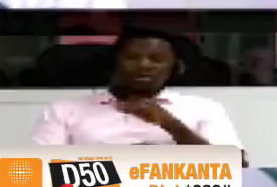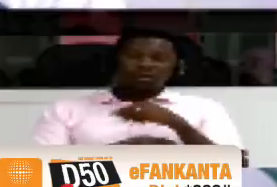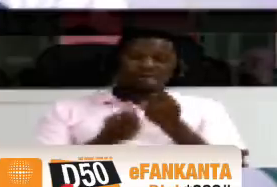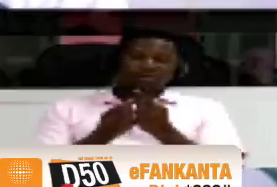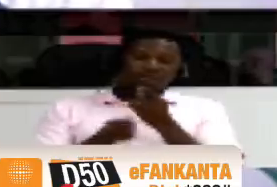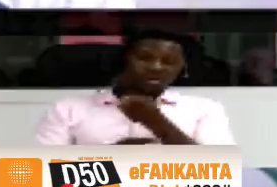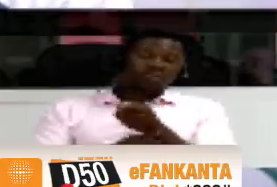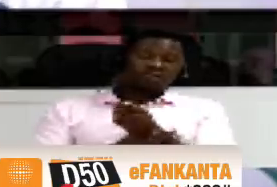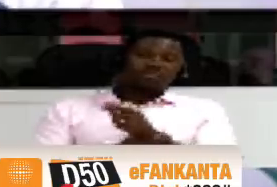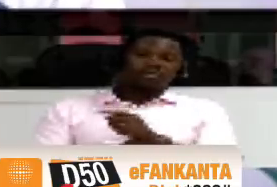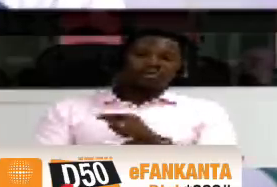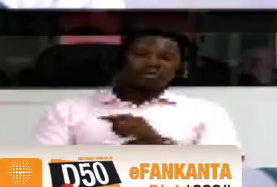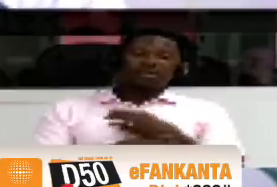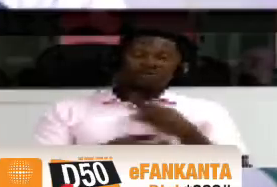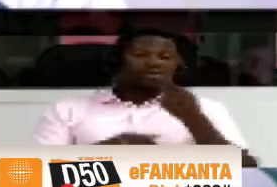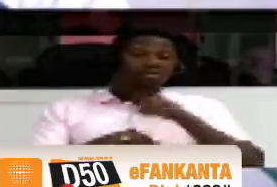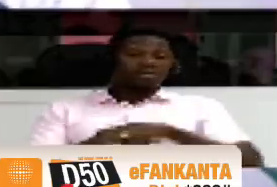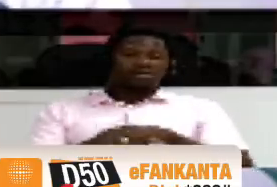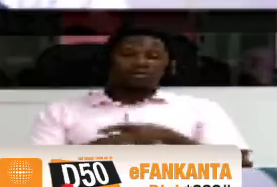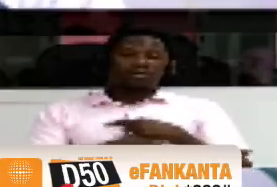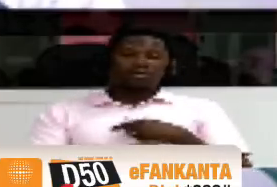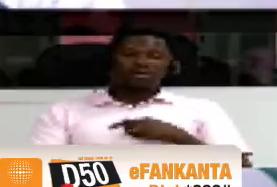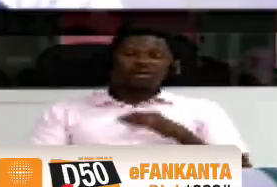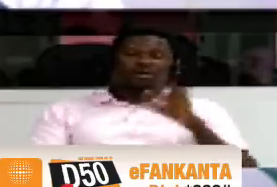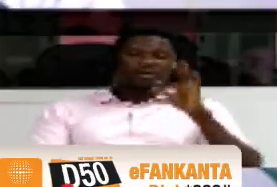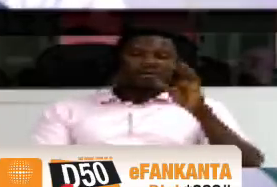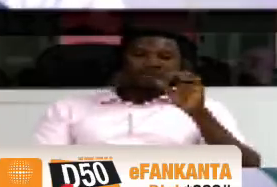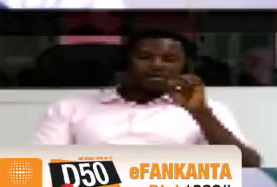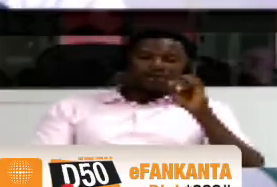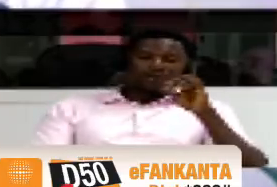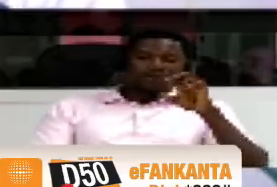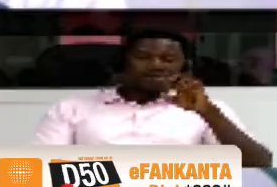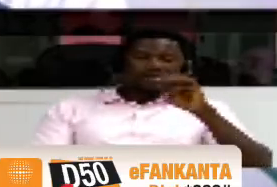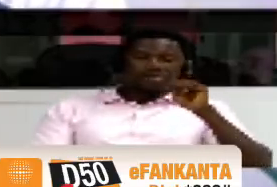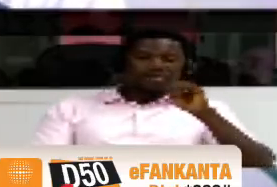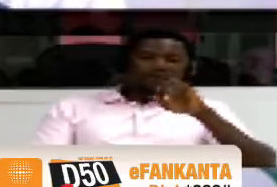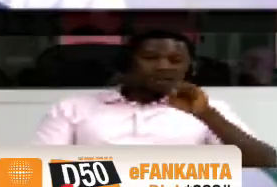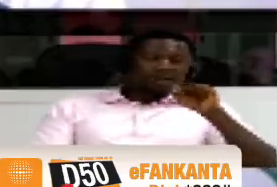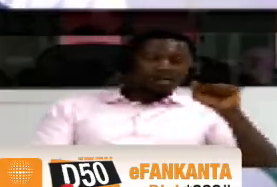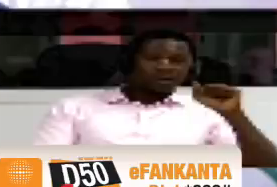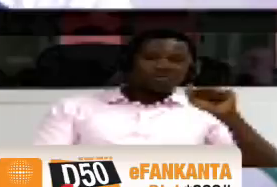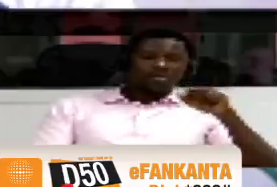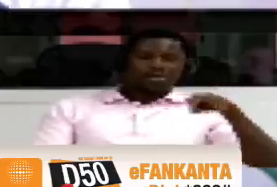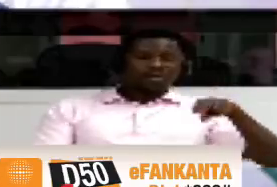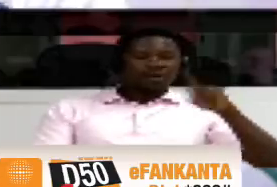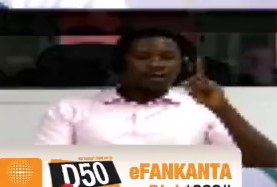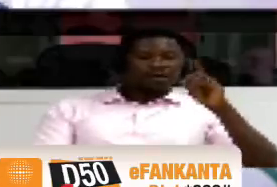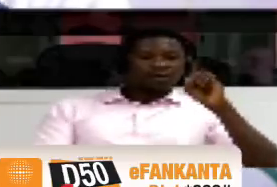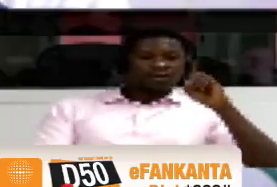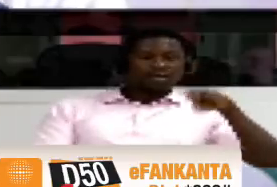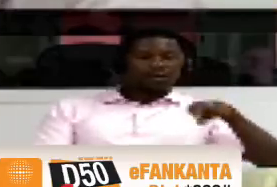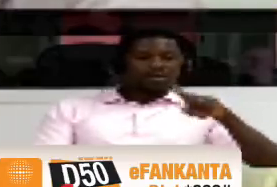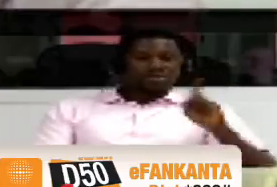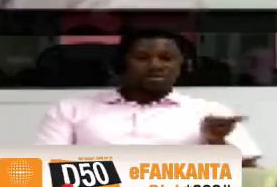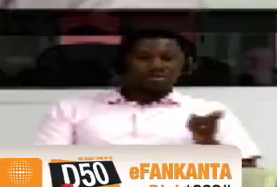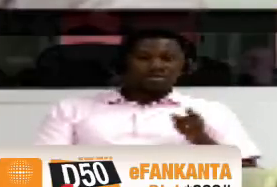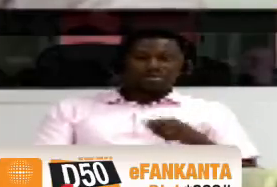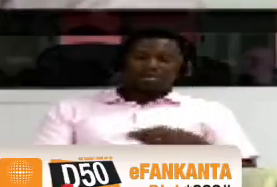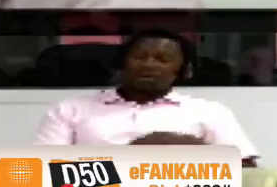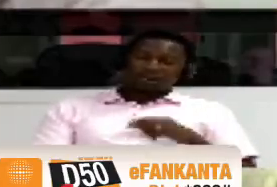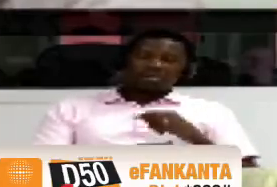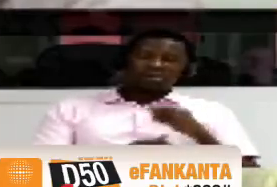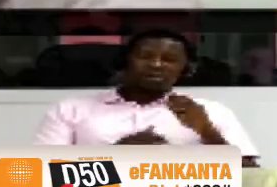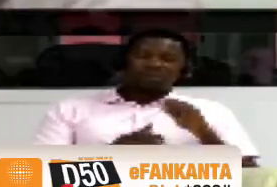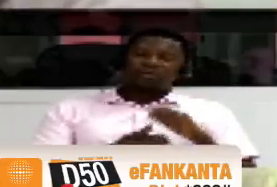Ndong, in one of the narrations in a press briefing, they did, congratulated or applauded the